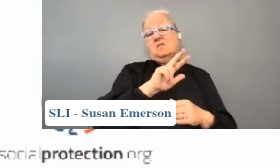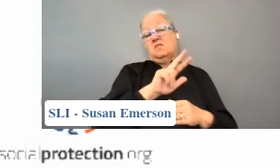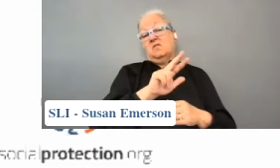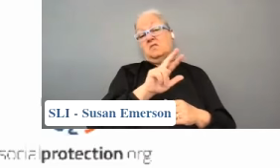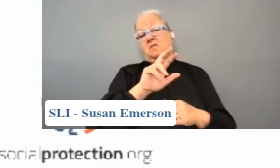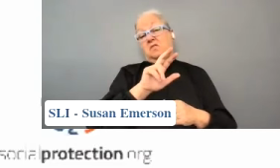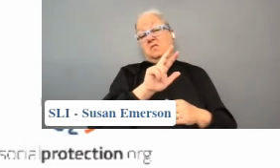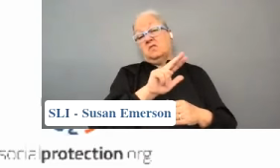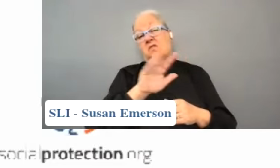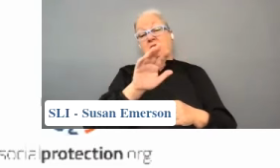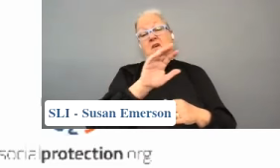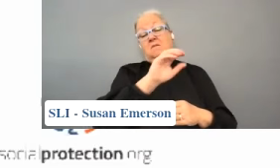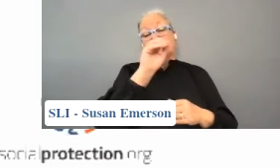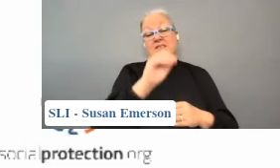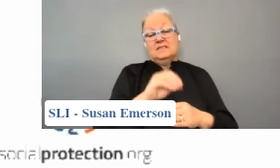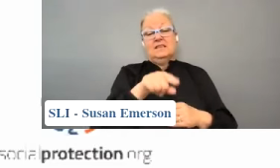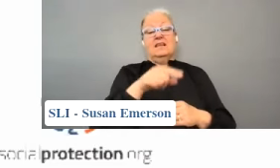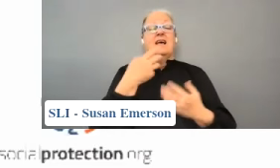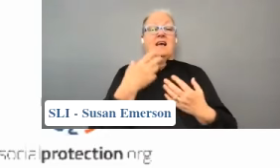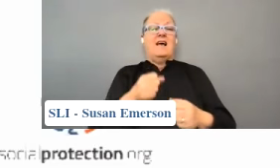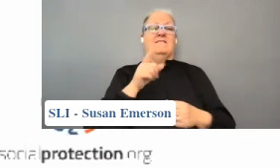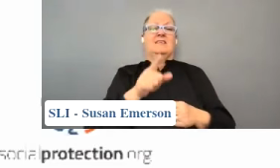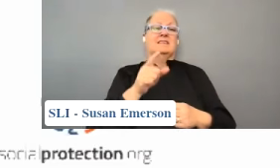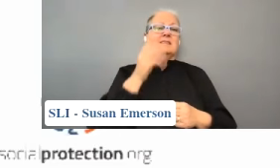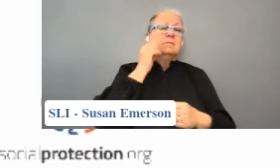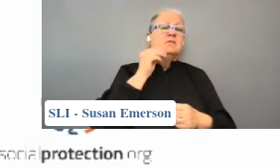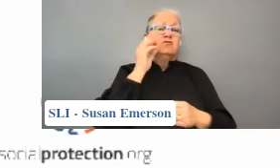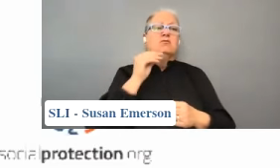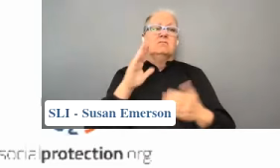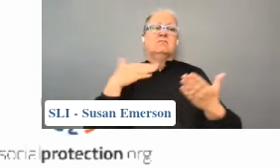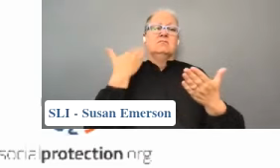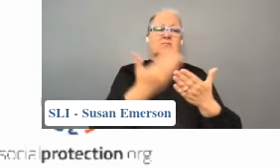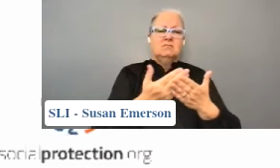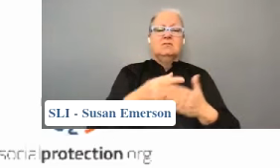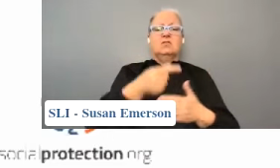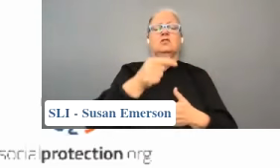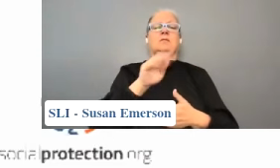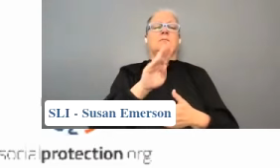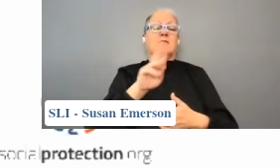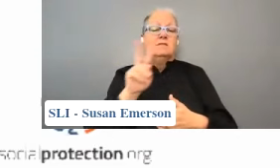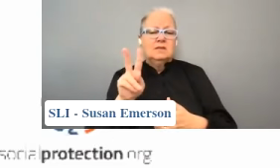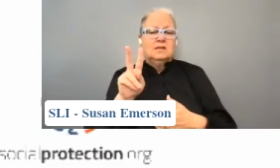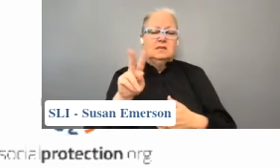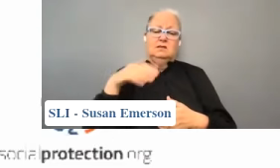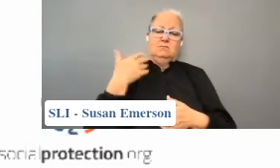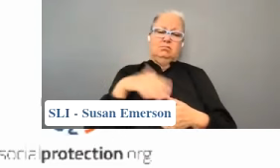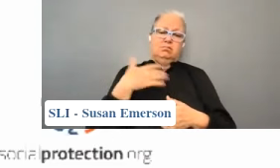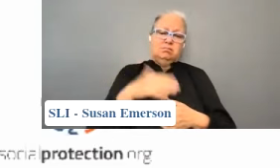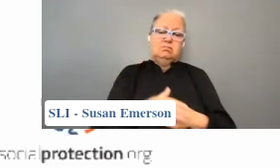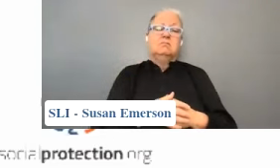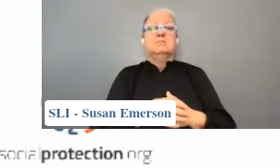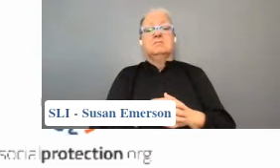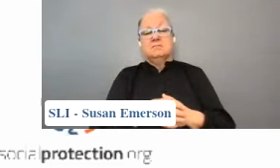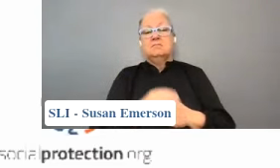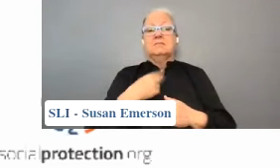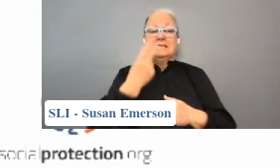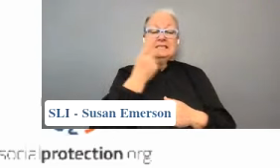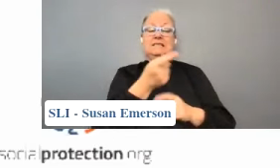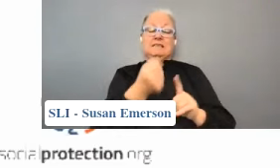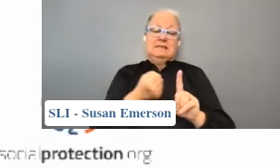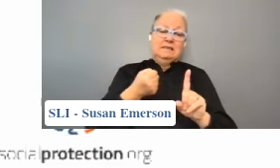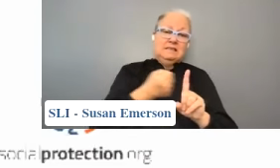experienced gender-based violence. We know that it has severe negative consequences for women, families, communities,